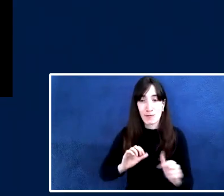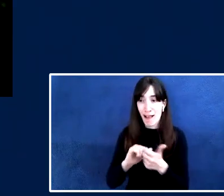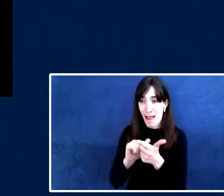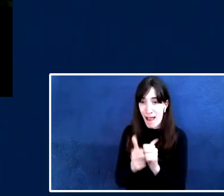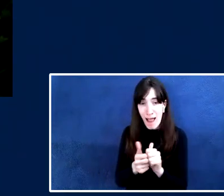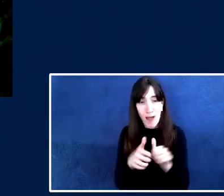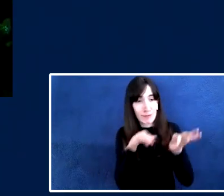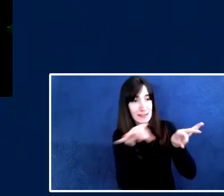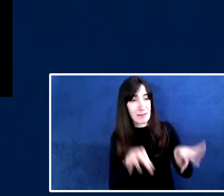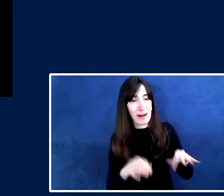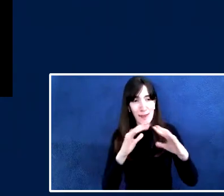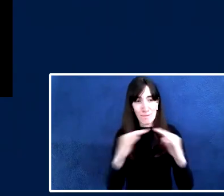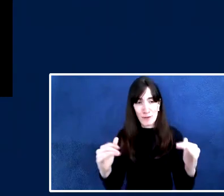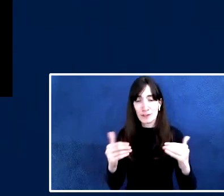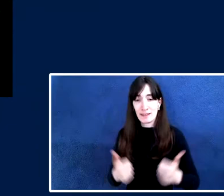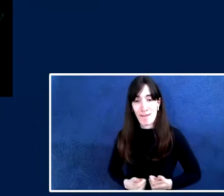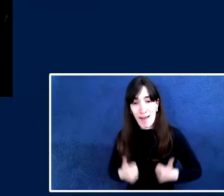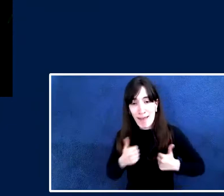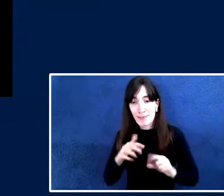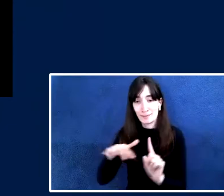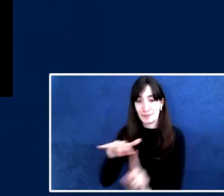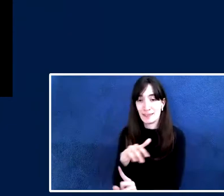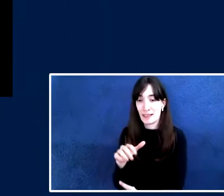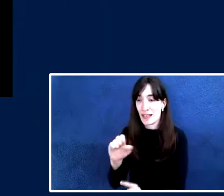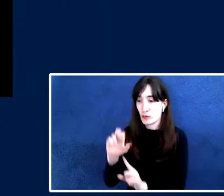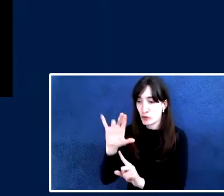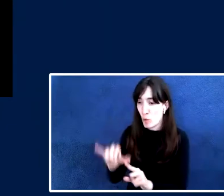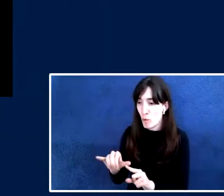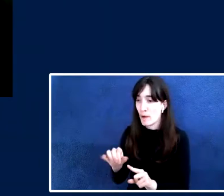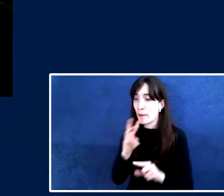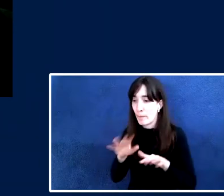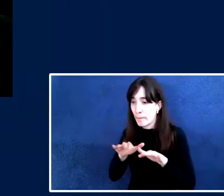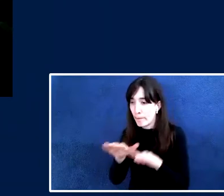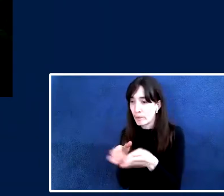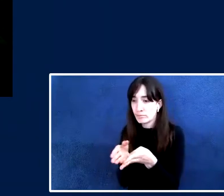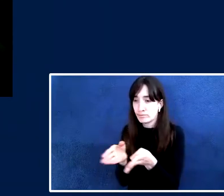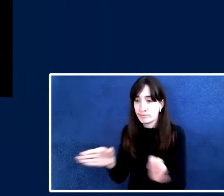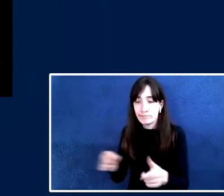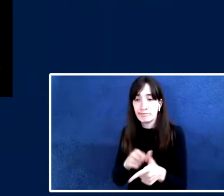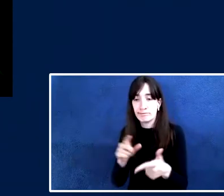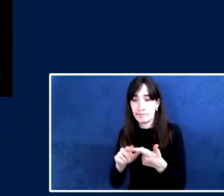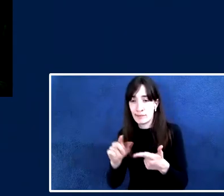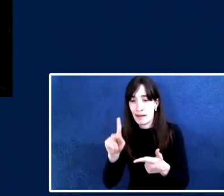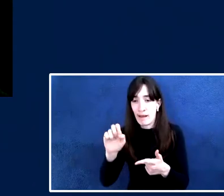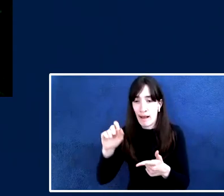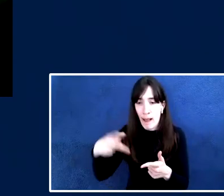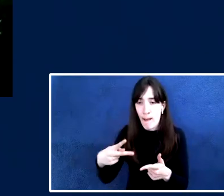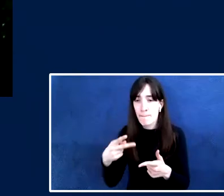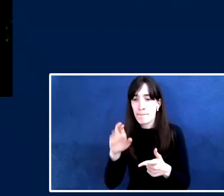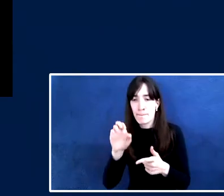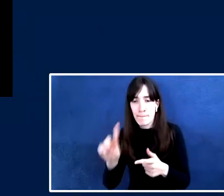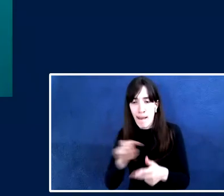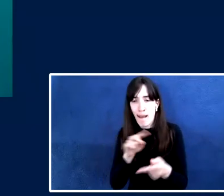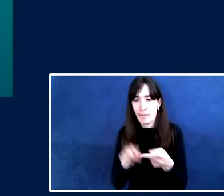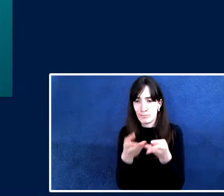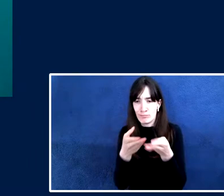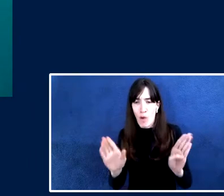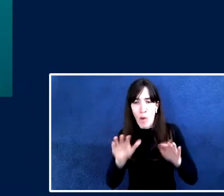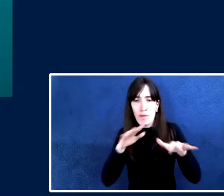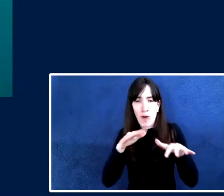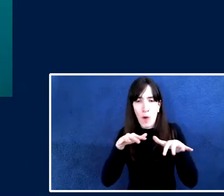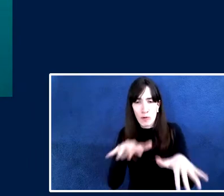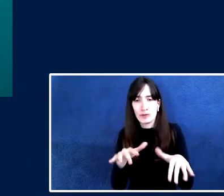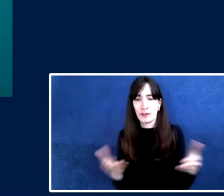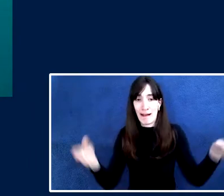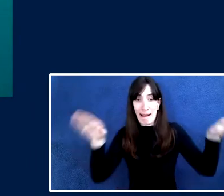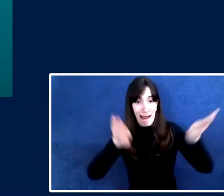the diversity of habitats. We have estuaries, rocky shores, kelp beds, sandy beaches, open ocean, canyons, as you